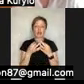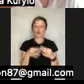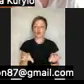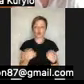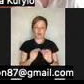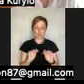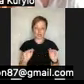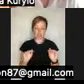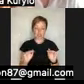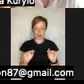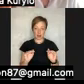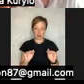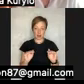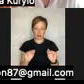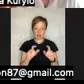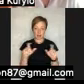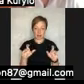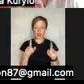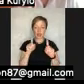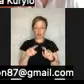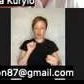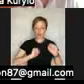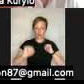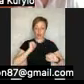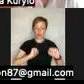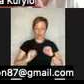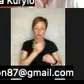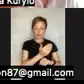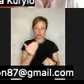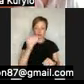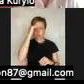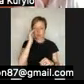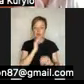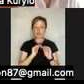case they were mentioning the inaccessibility of the